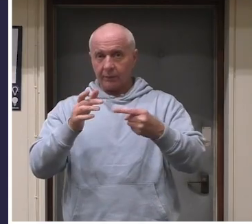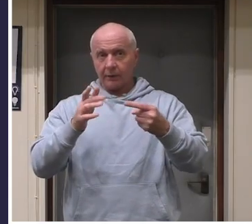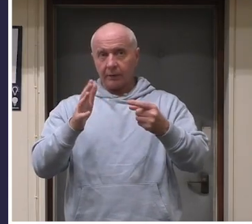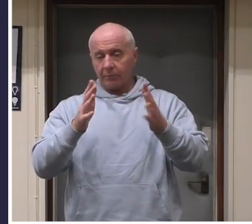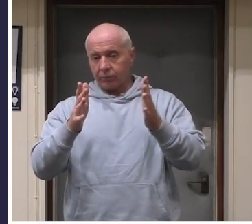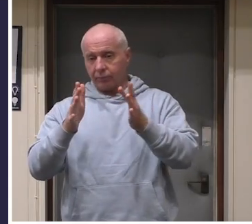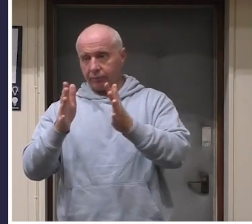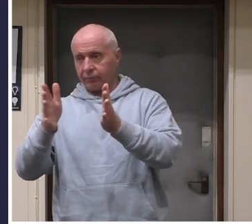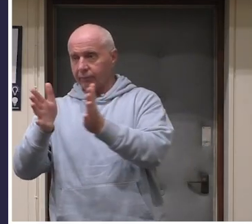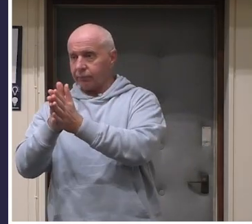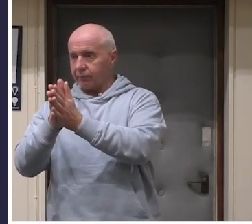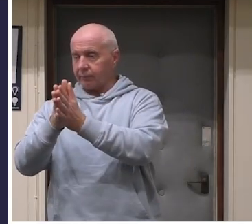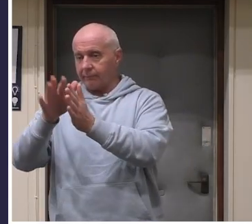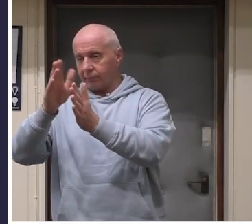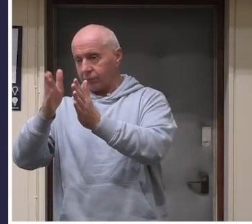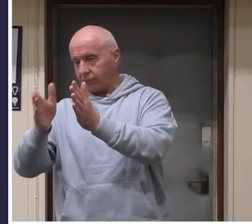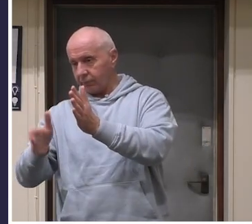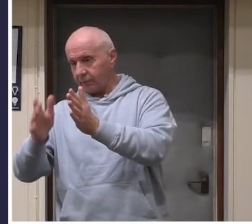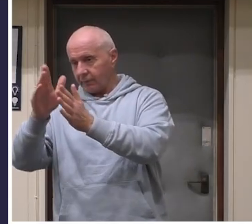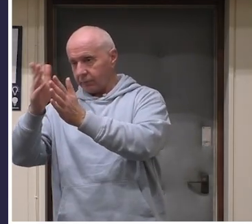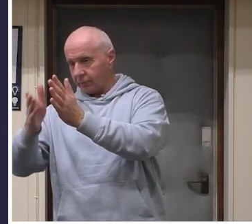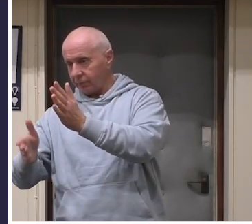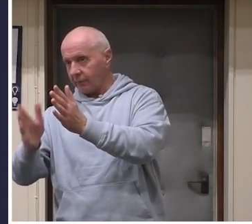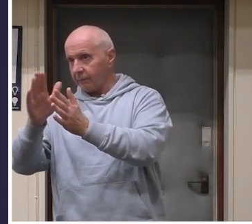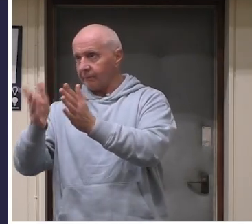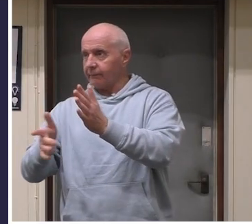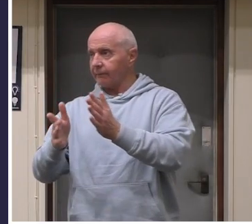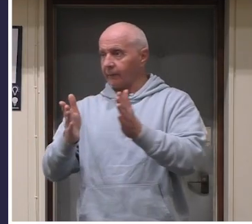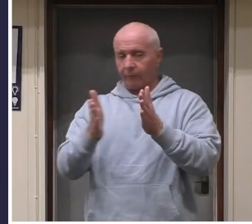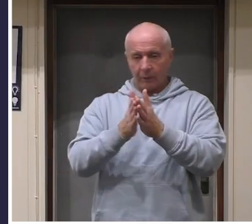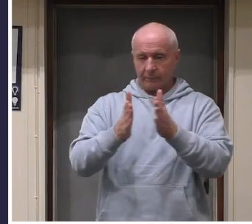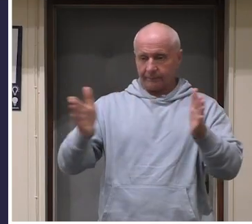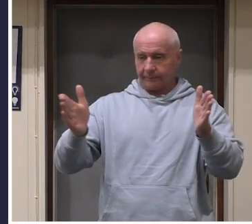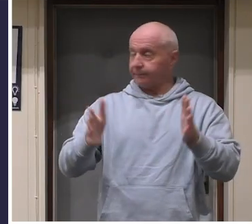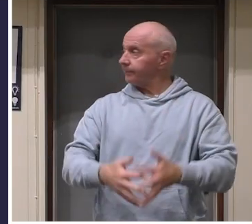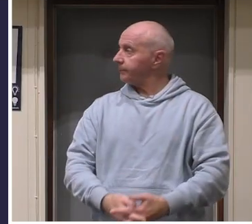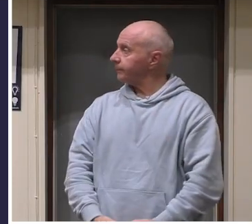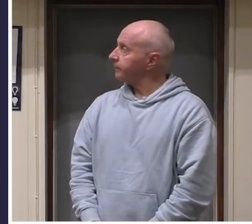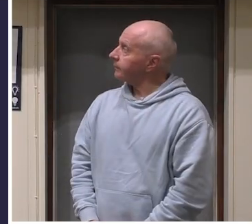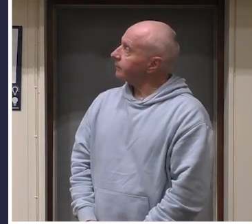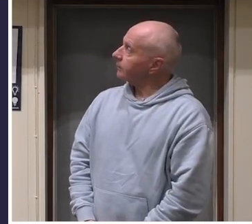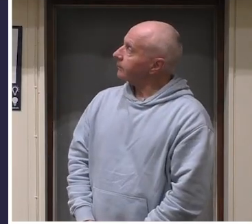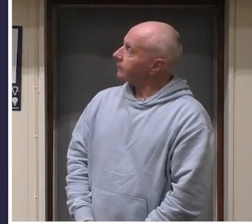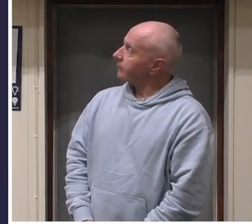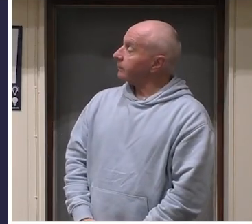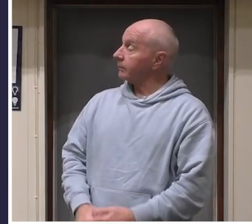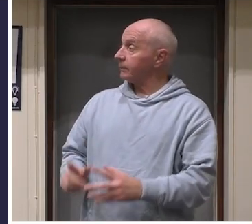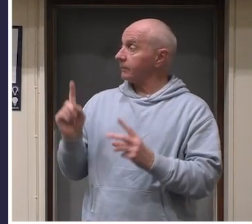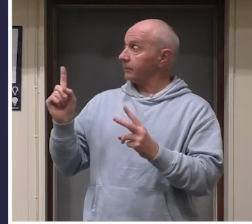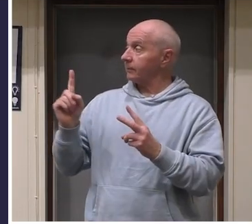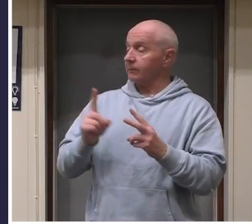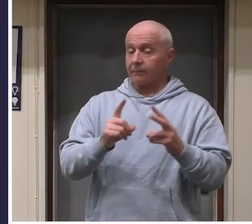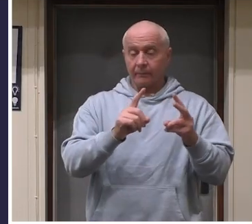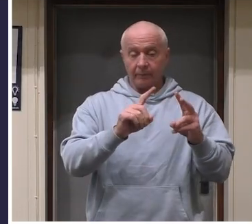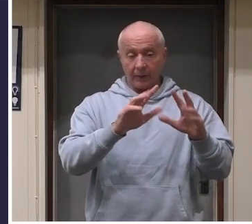in this interference fringe of a bit of distance down the experiment. And this interference